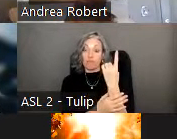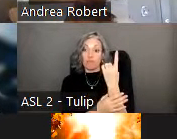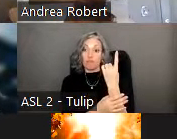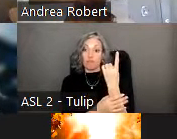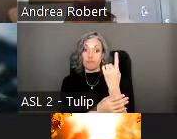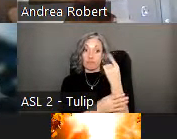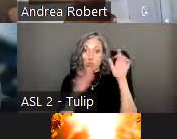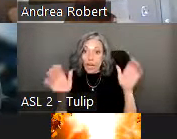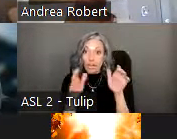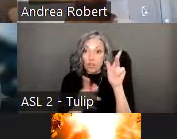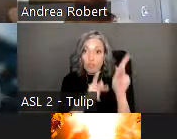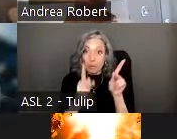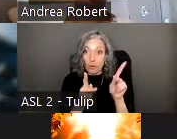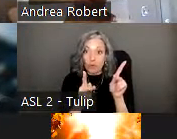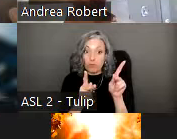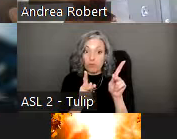to encourage people